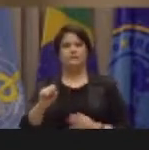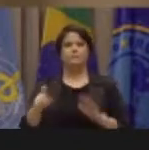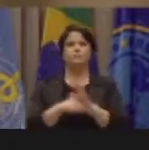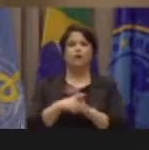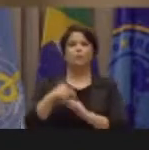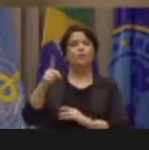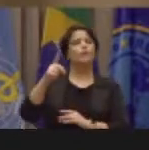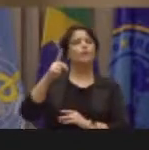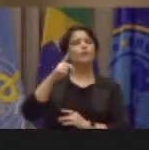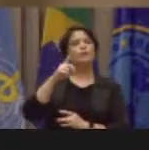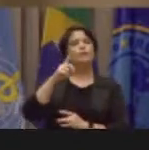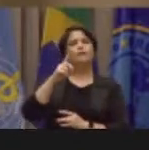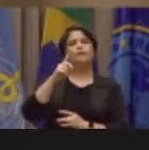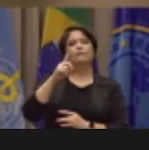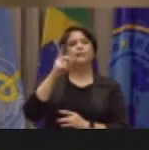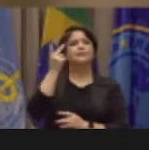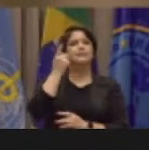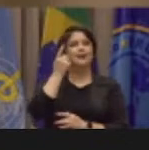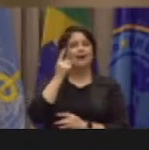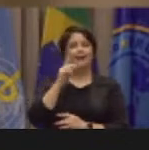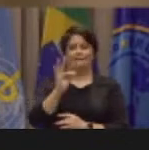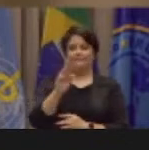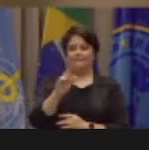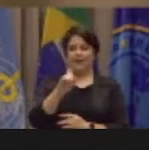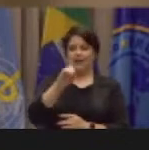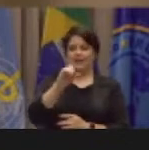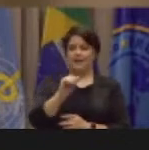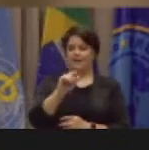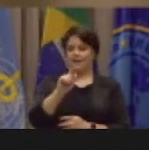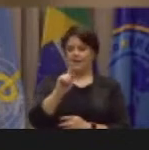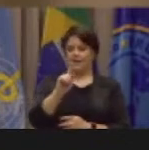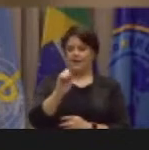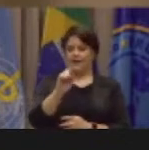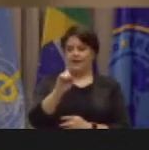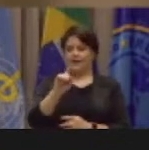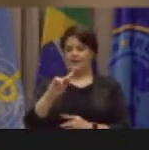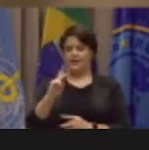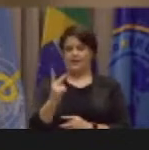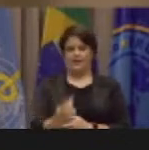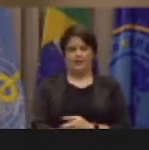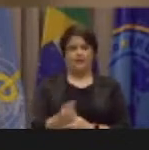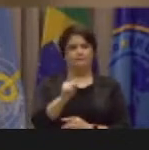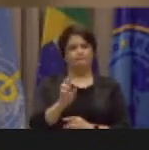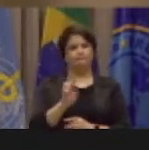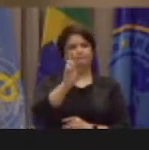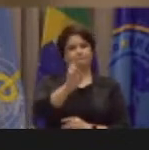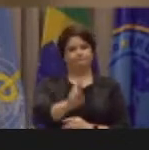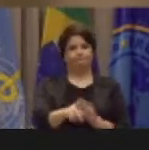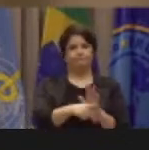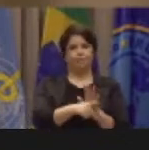of the state of Ceará, health and safety. Fernando Agadeira, please.